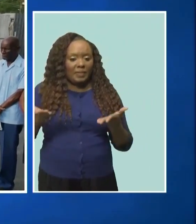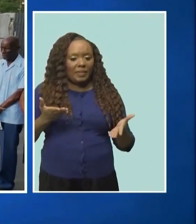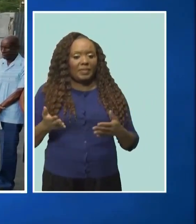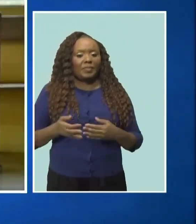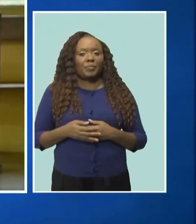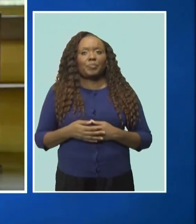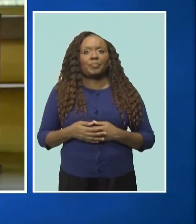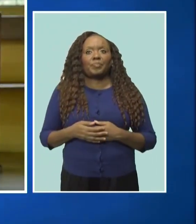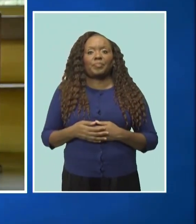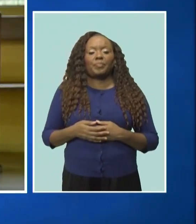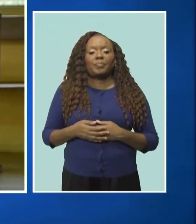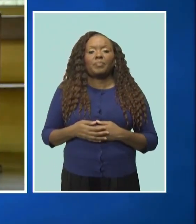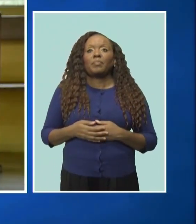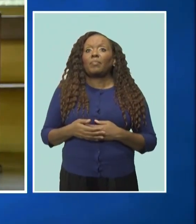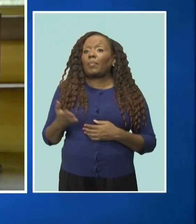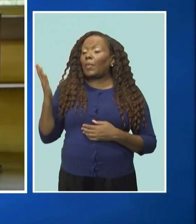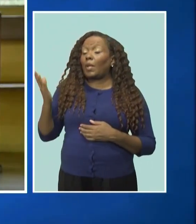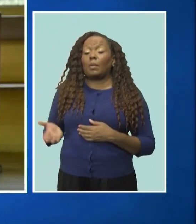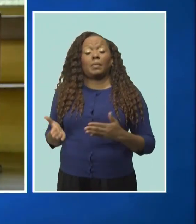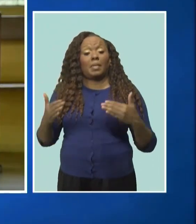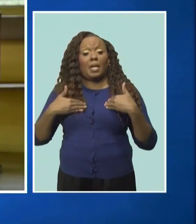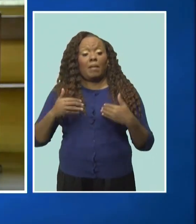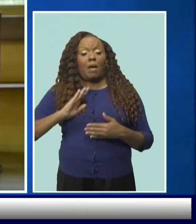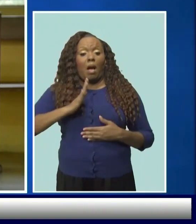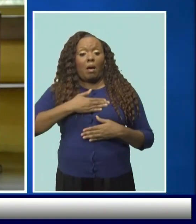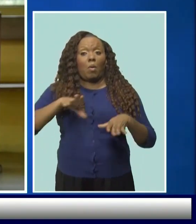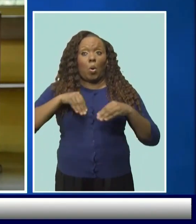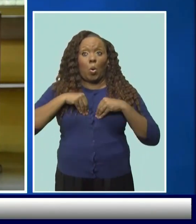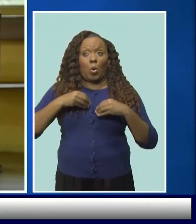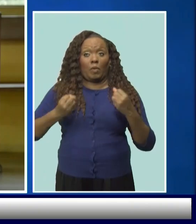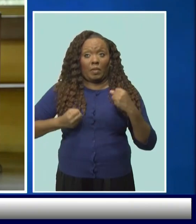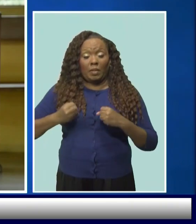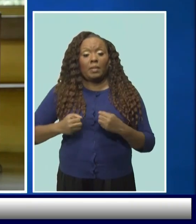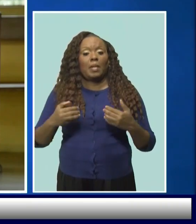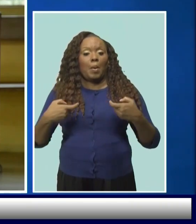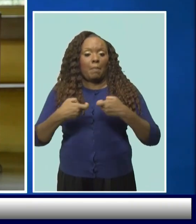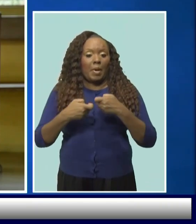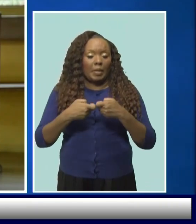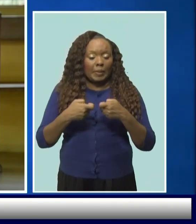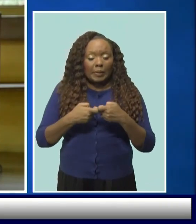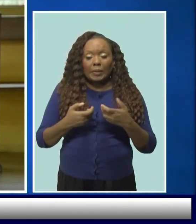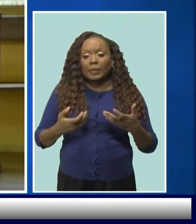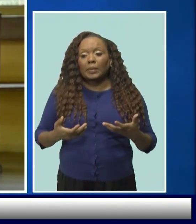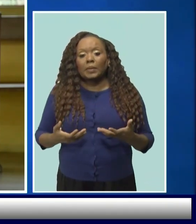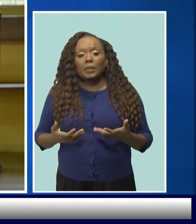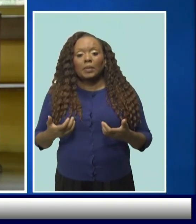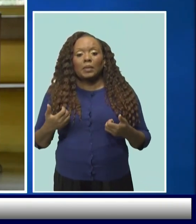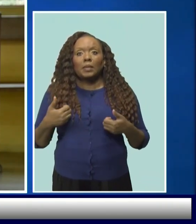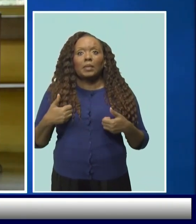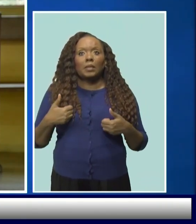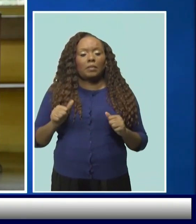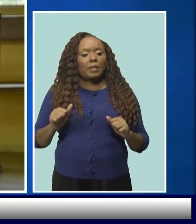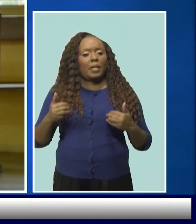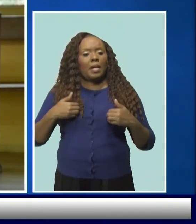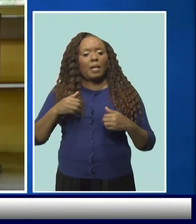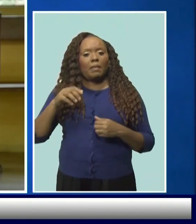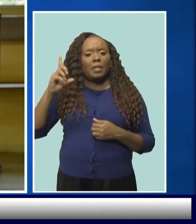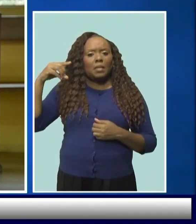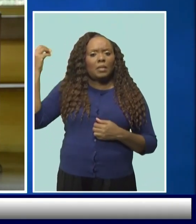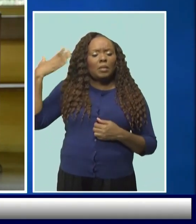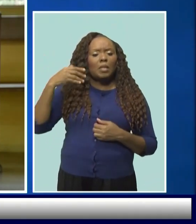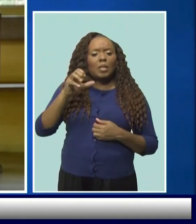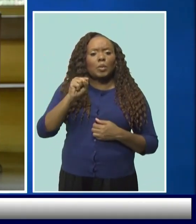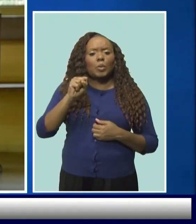We bought our own vehicle, we can drive it in. It's powered by battery, you'll see that later on. We're trying to get some solar panels so we can charge the